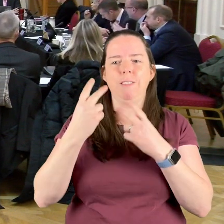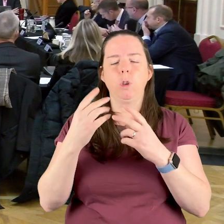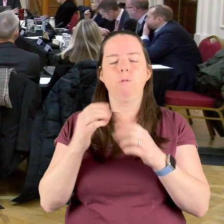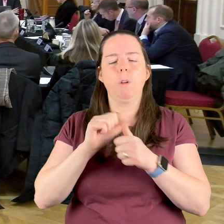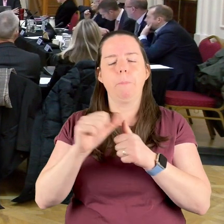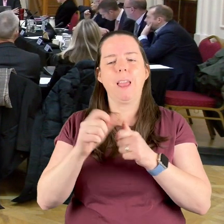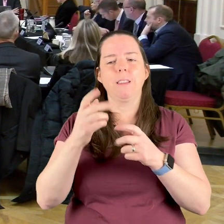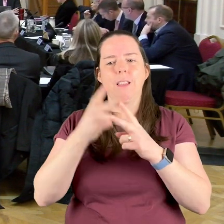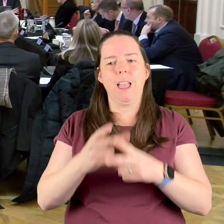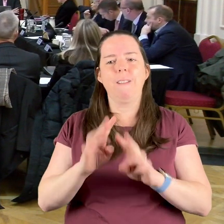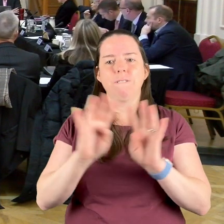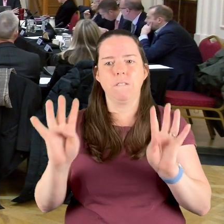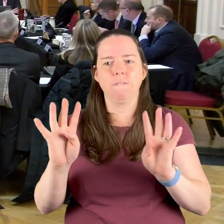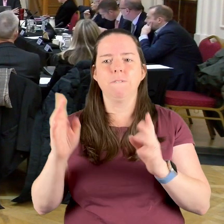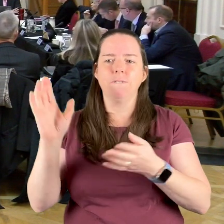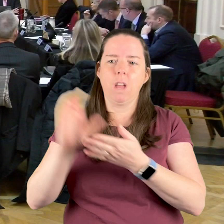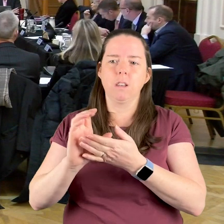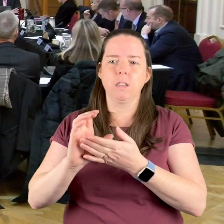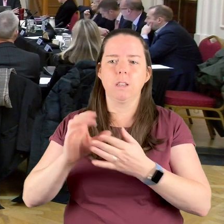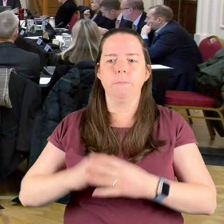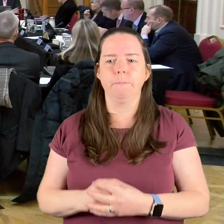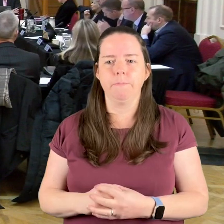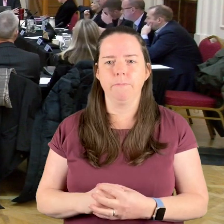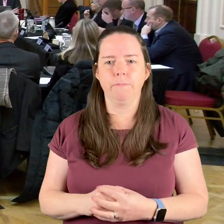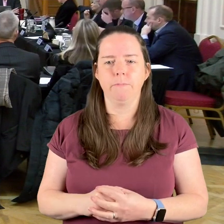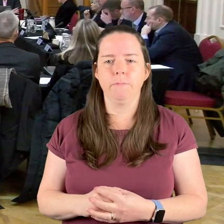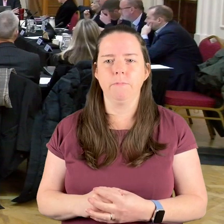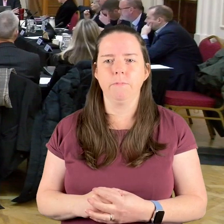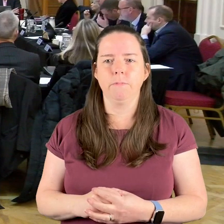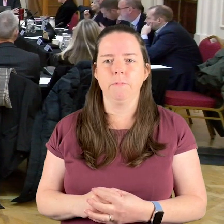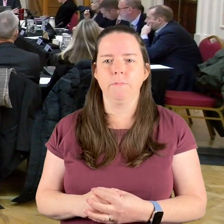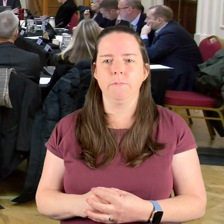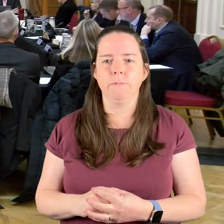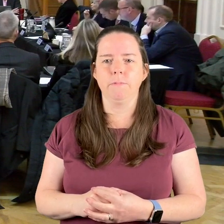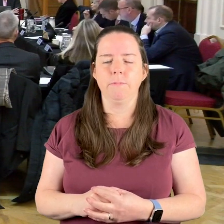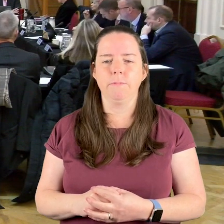We will fold that into the review of the BCFs.